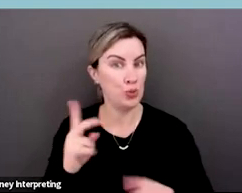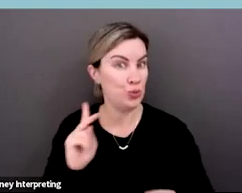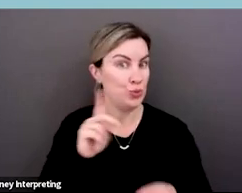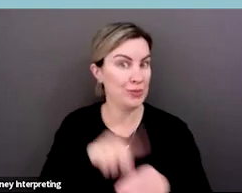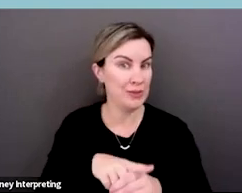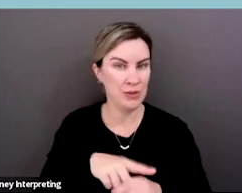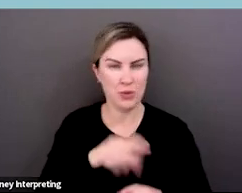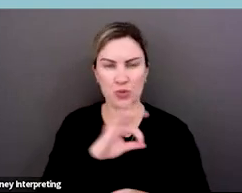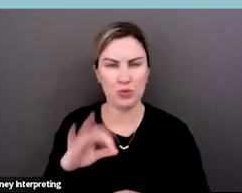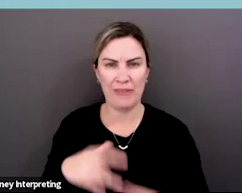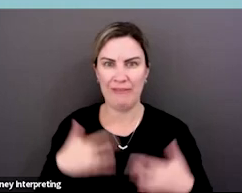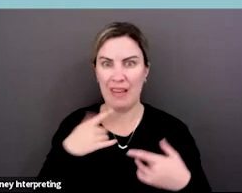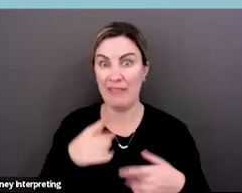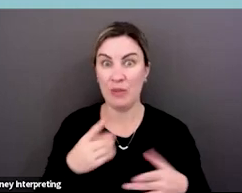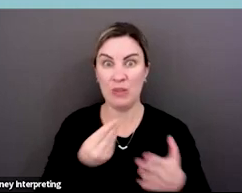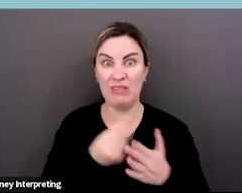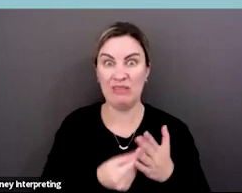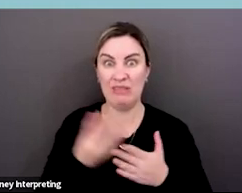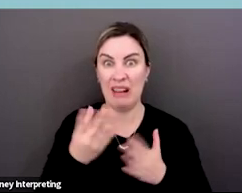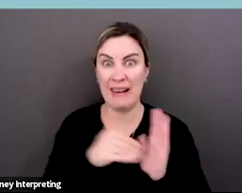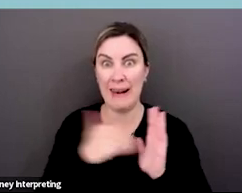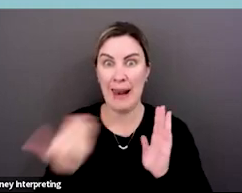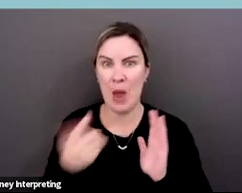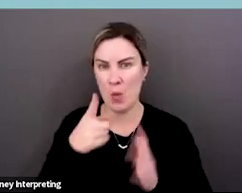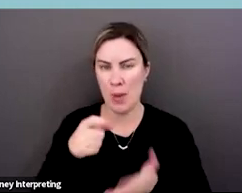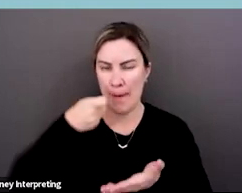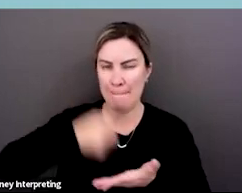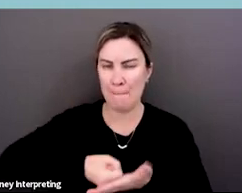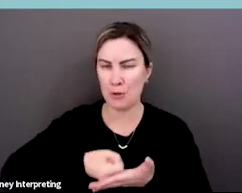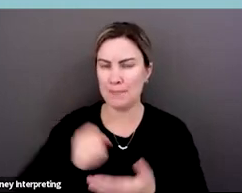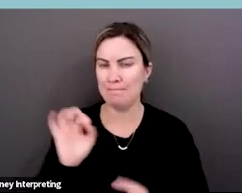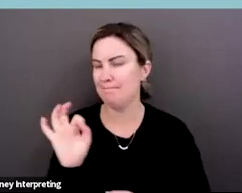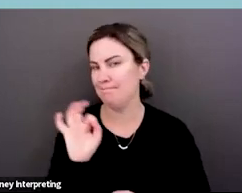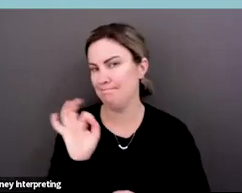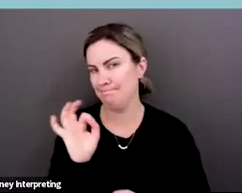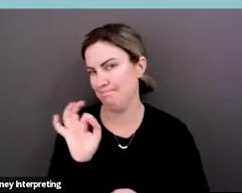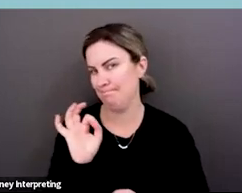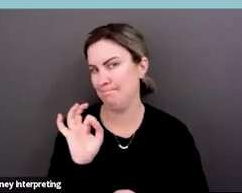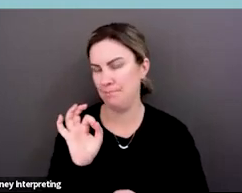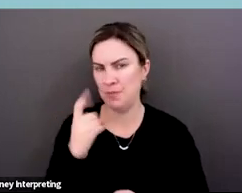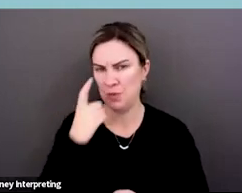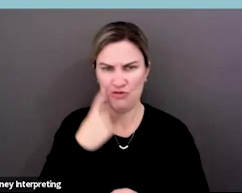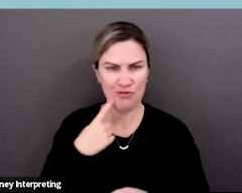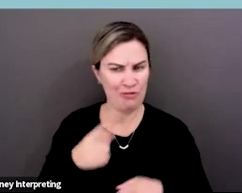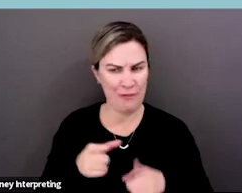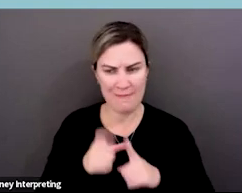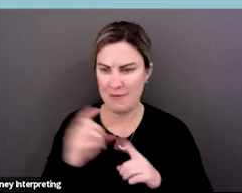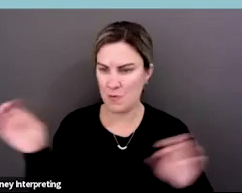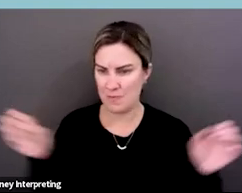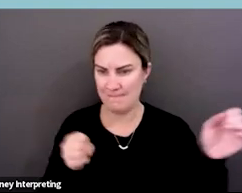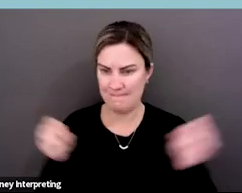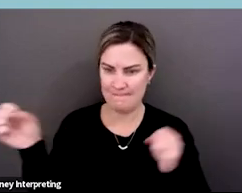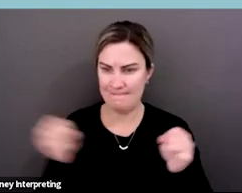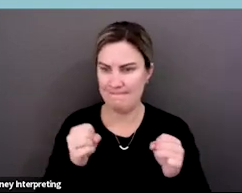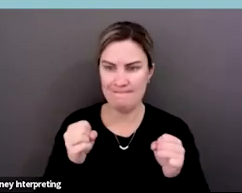participate, and don't feel like submitting an EOI now means you're at the bottom of that list. We really try hard to put everyone through